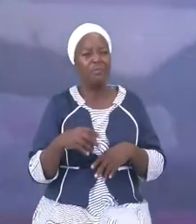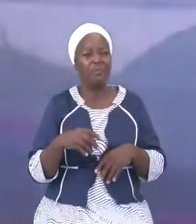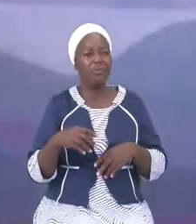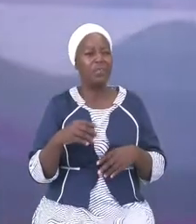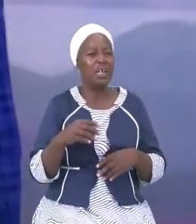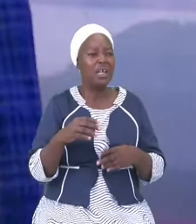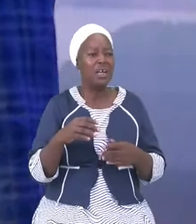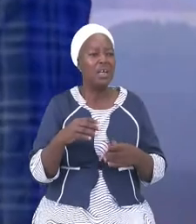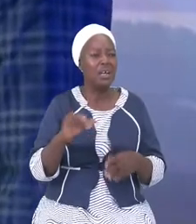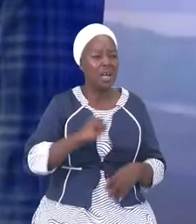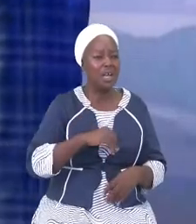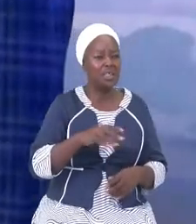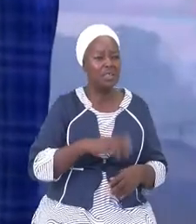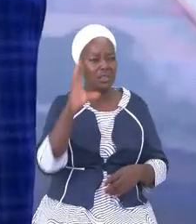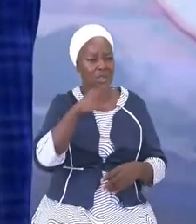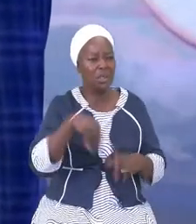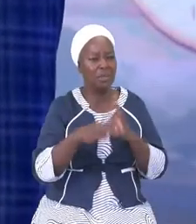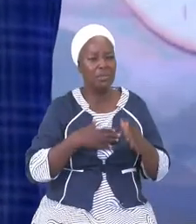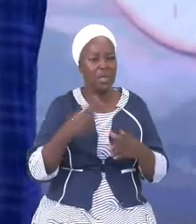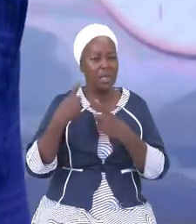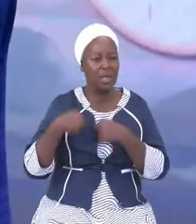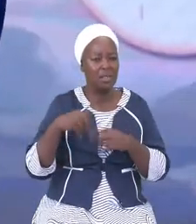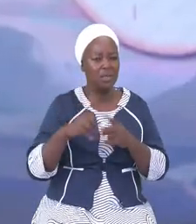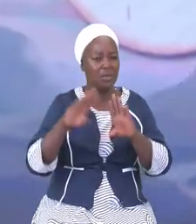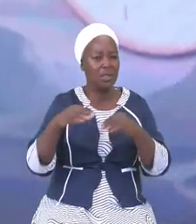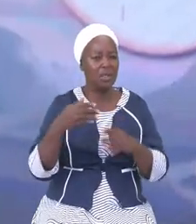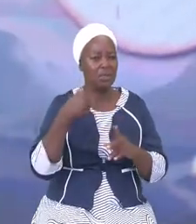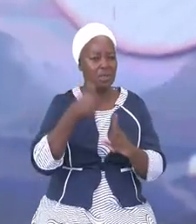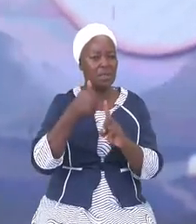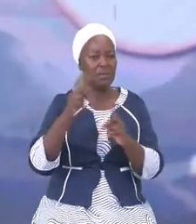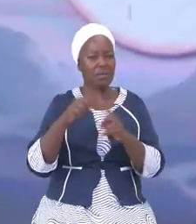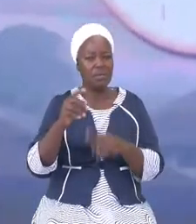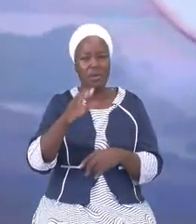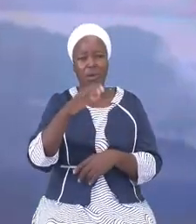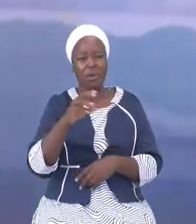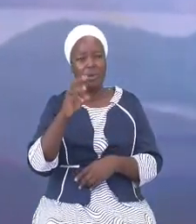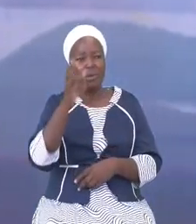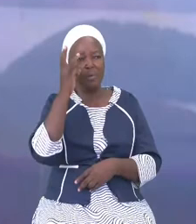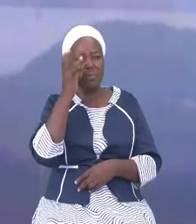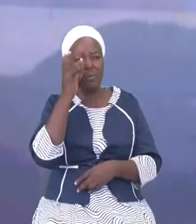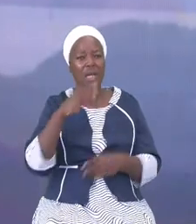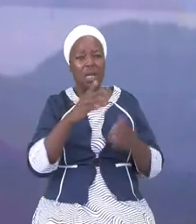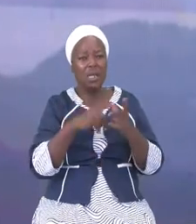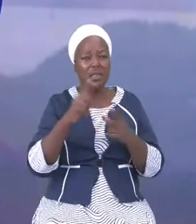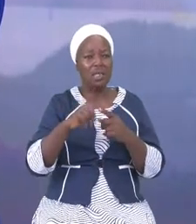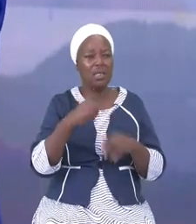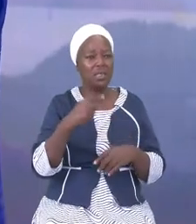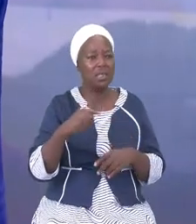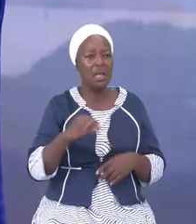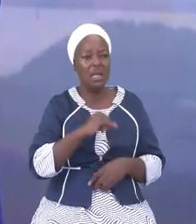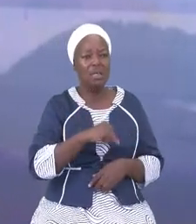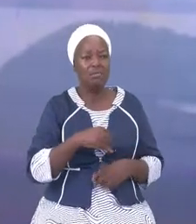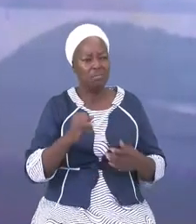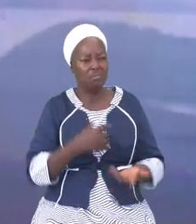my heart to give myself unto wine. And he said, yet acquainting mine